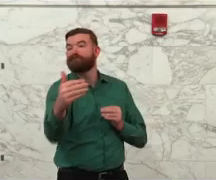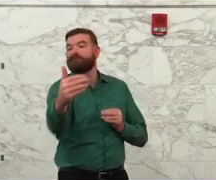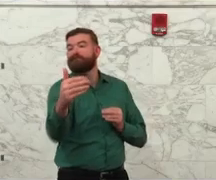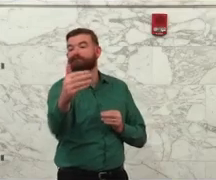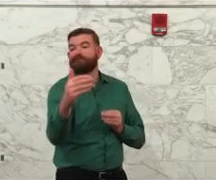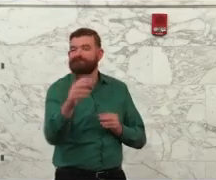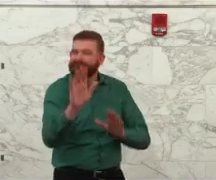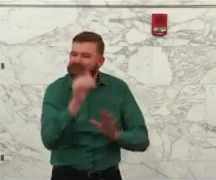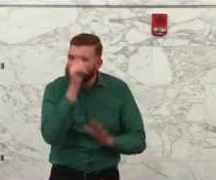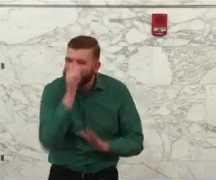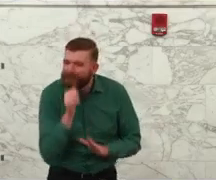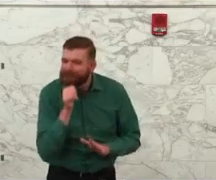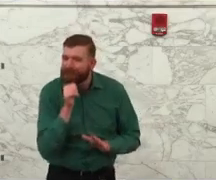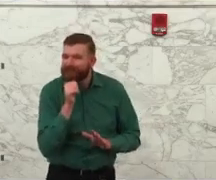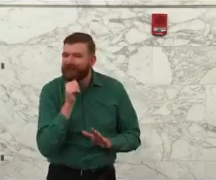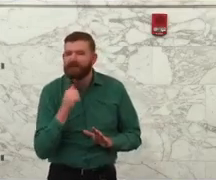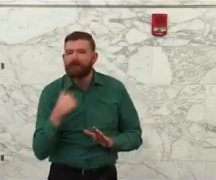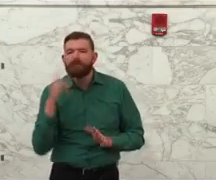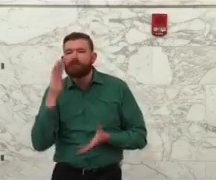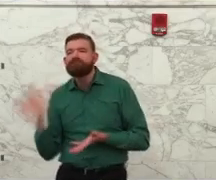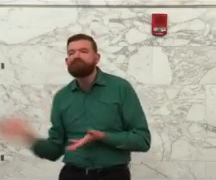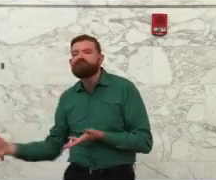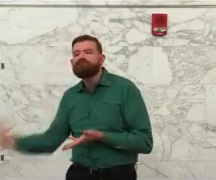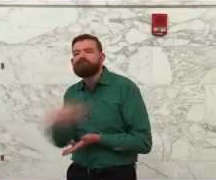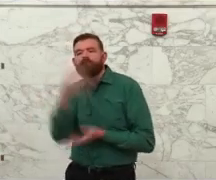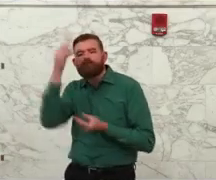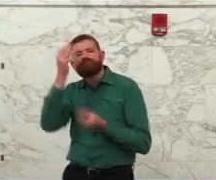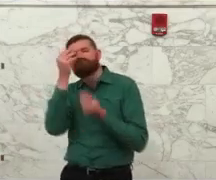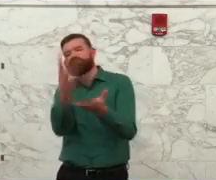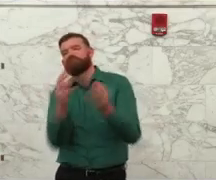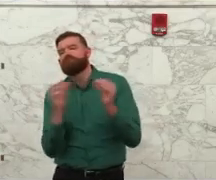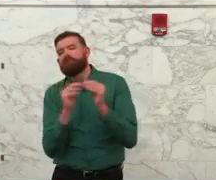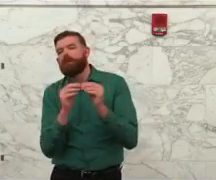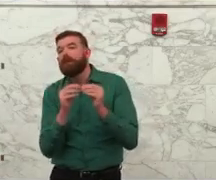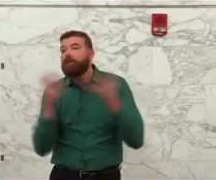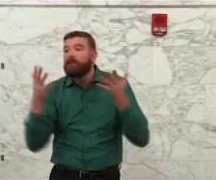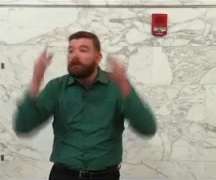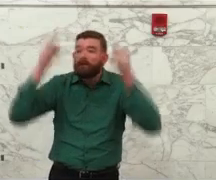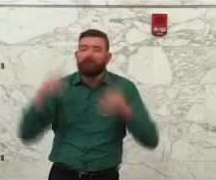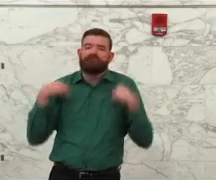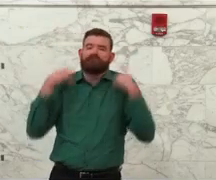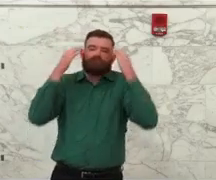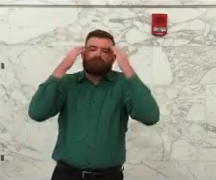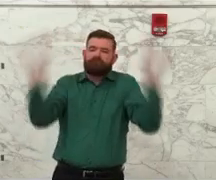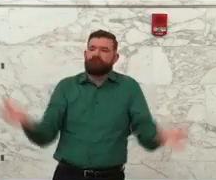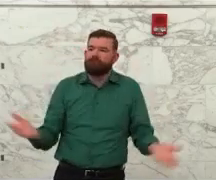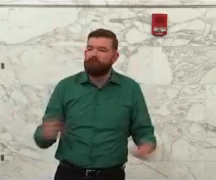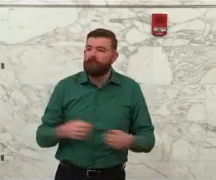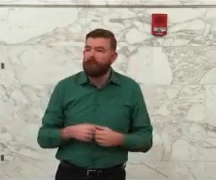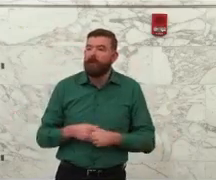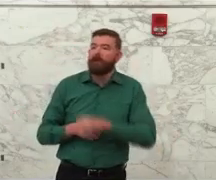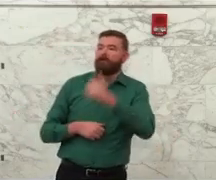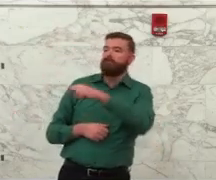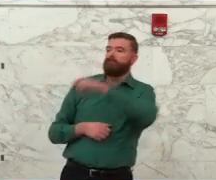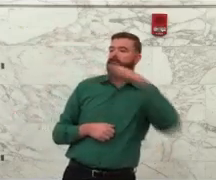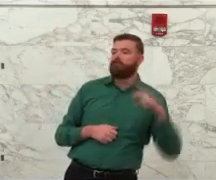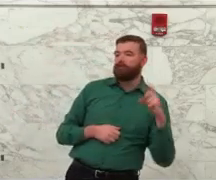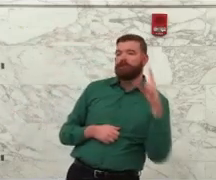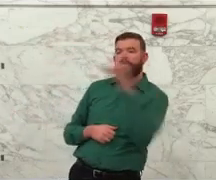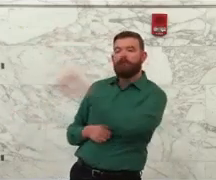come back to you with an answer, though. Thank you. Mark? Governor Murphy, do you think it's a good idea that the state has closed